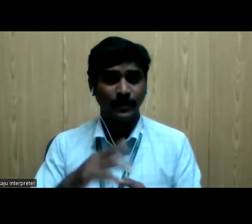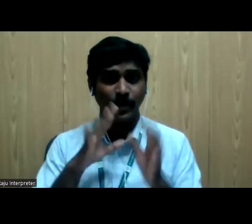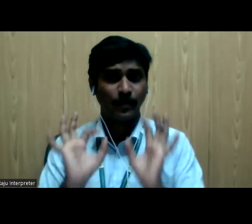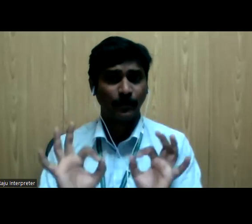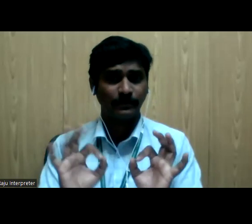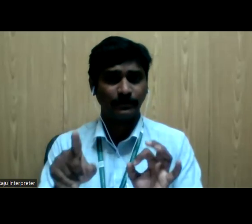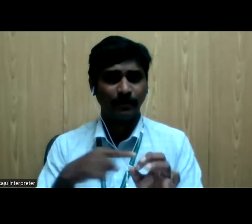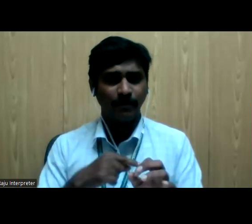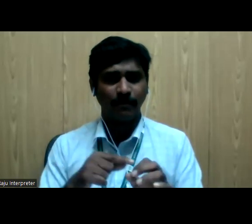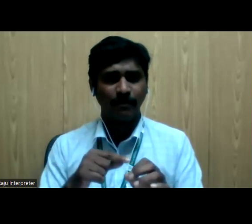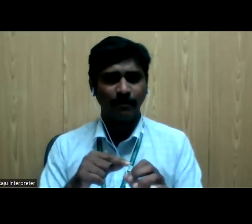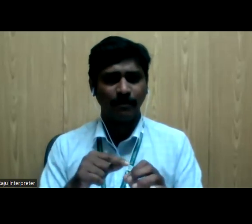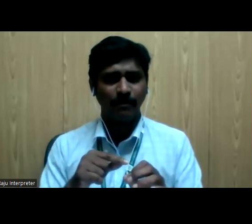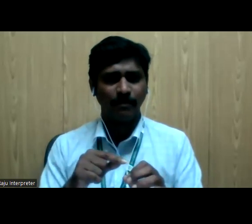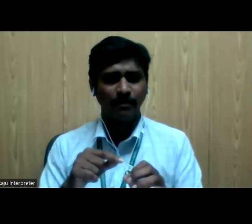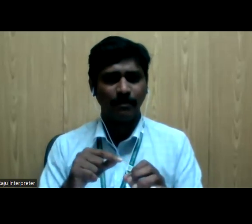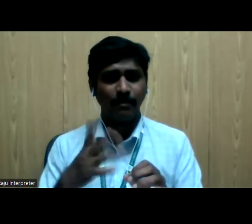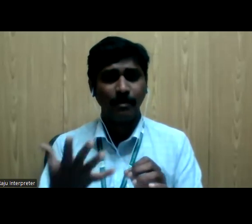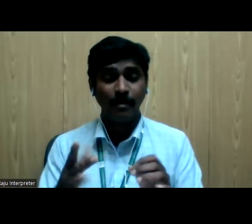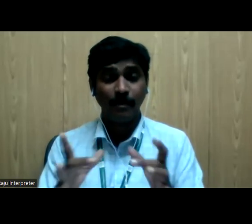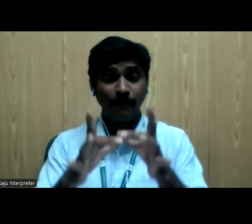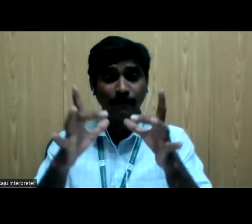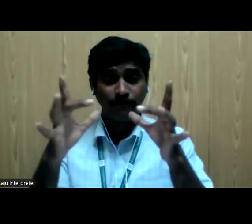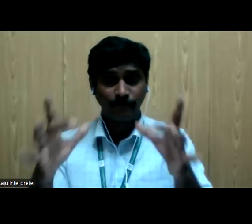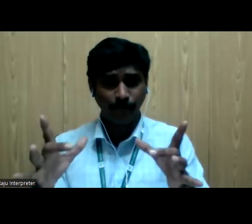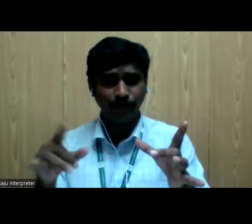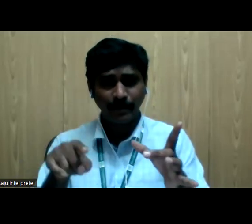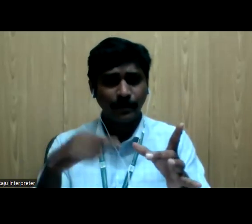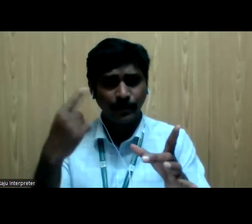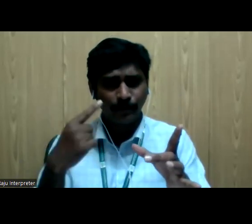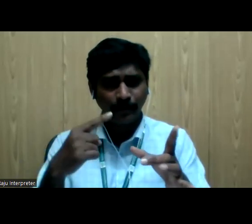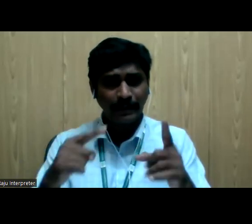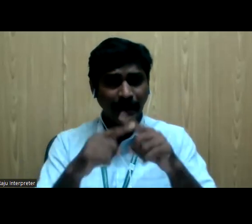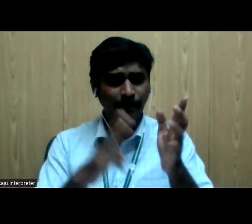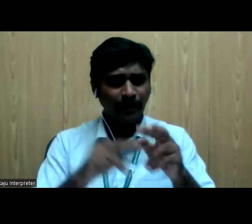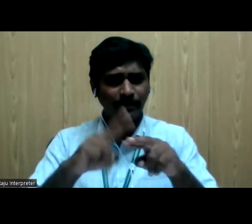that the founders of Tech Mahindra Foundation back in